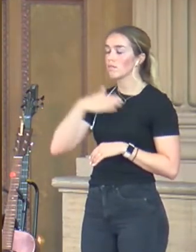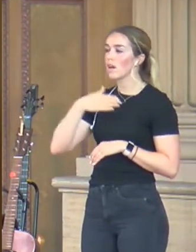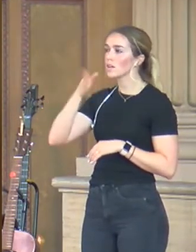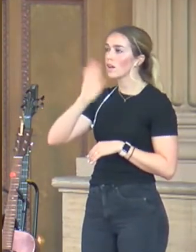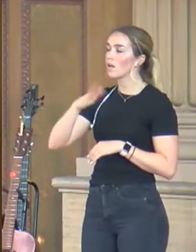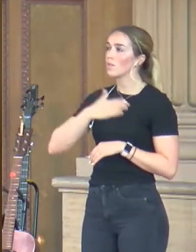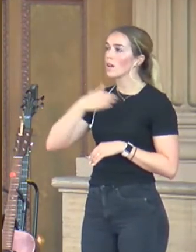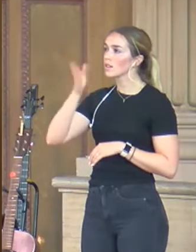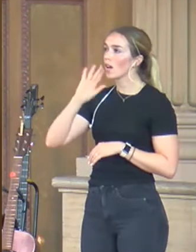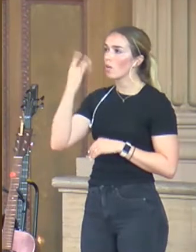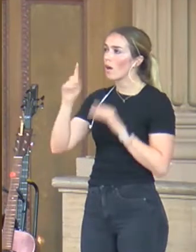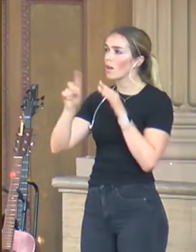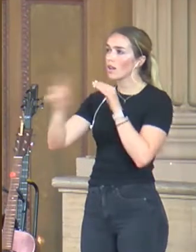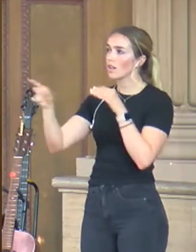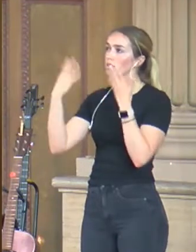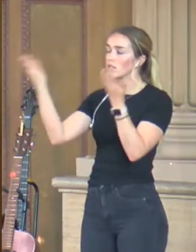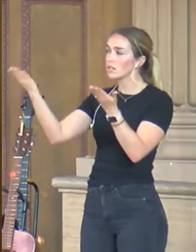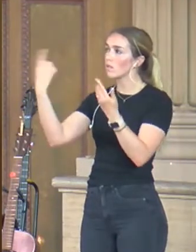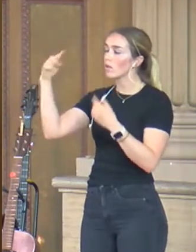my God, why have you forsaken me?